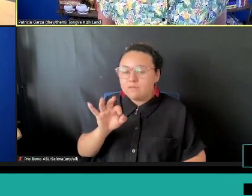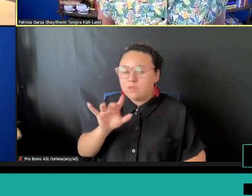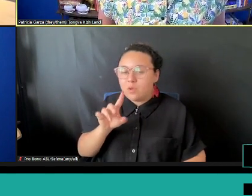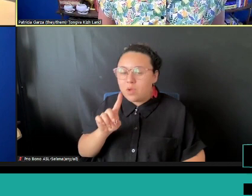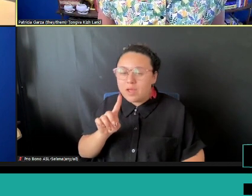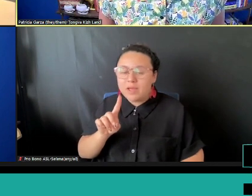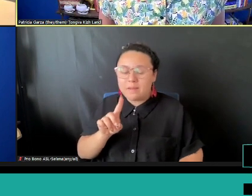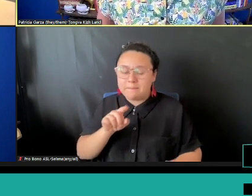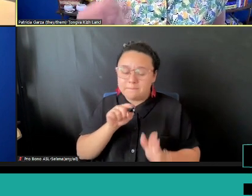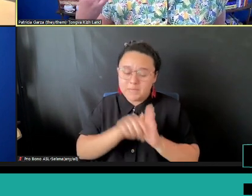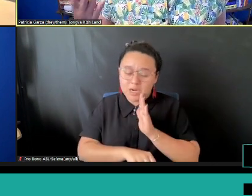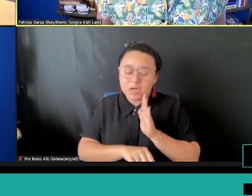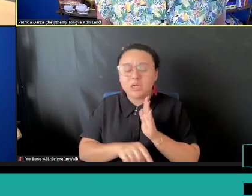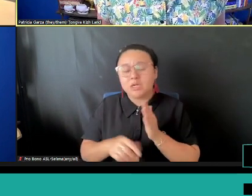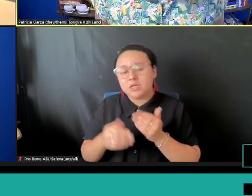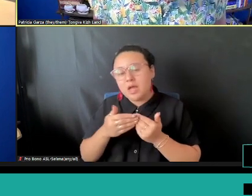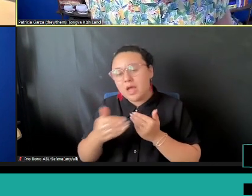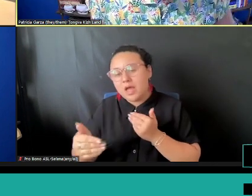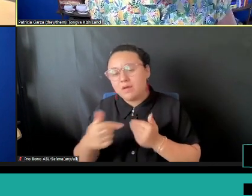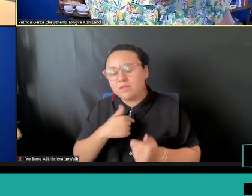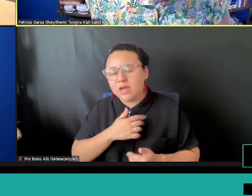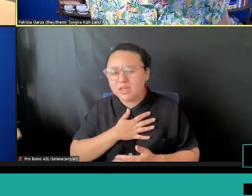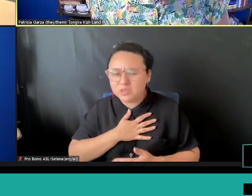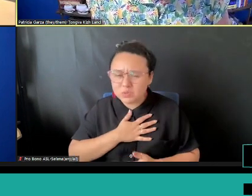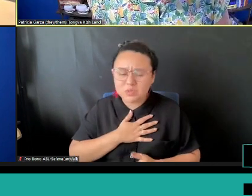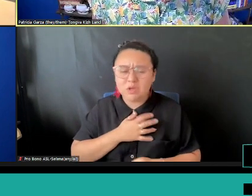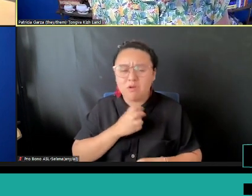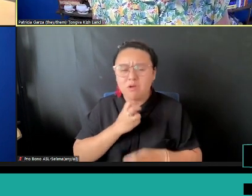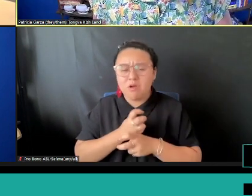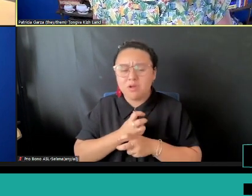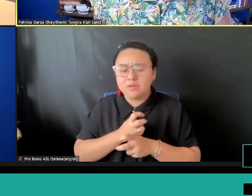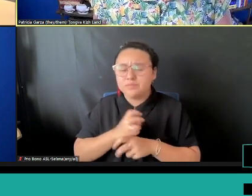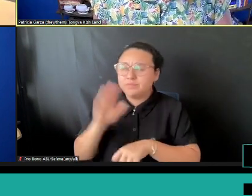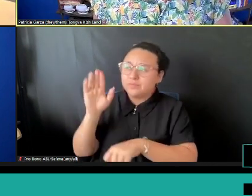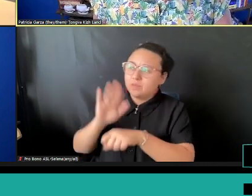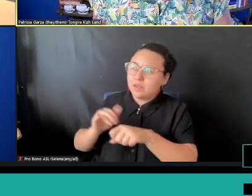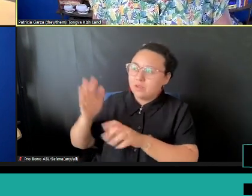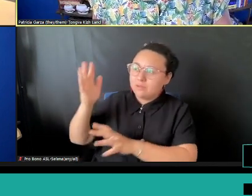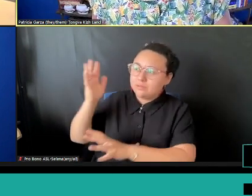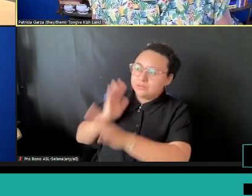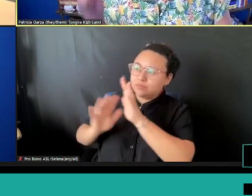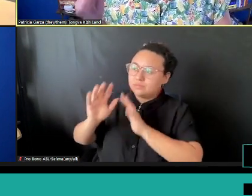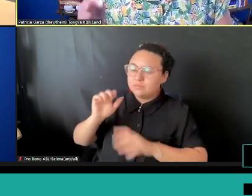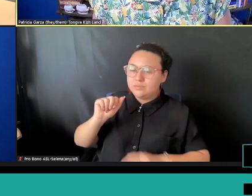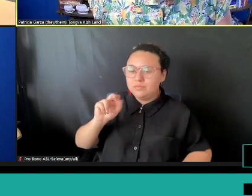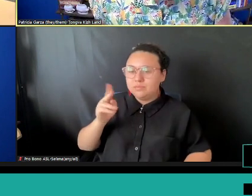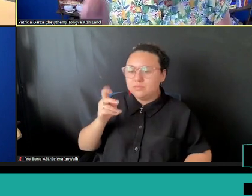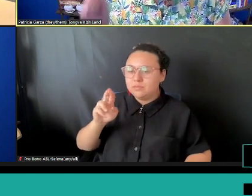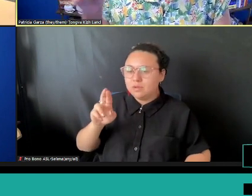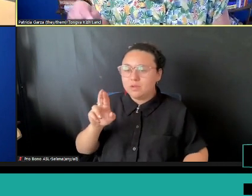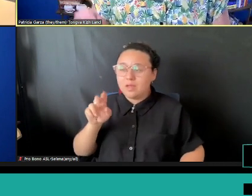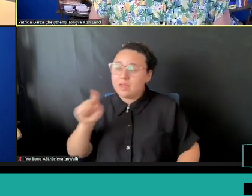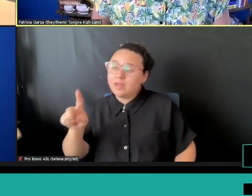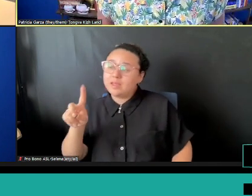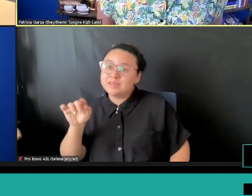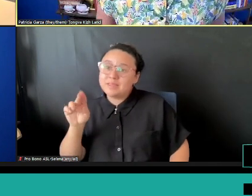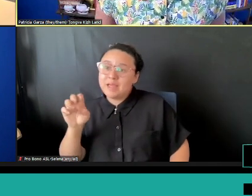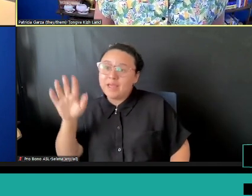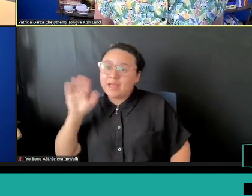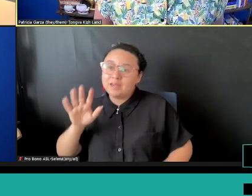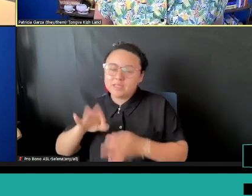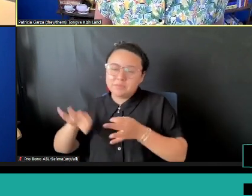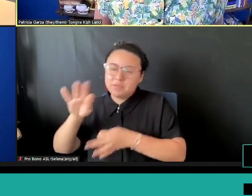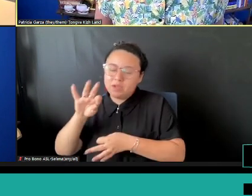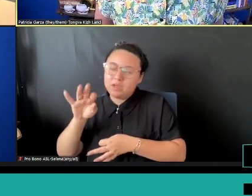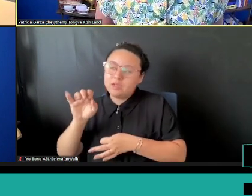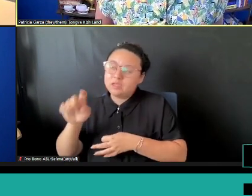do it. And then I, you know, I called on my ancestors, I called on Diane, and she was like, you better do it.